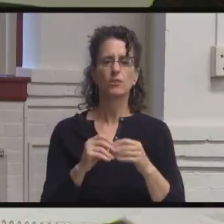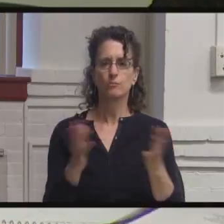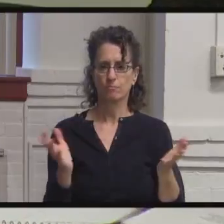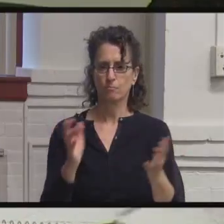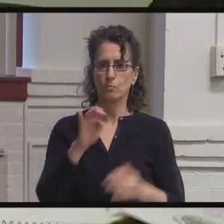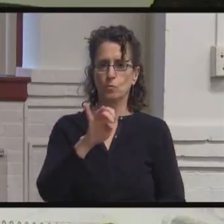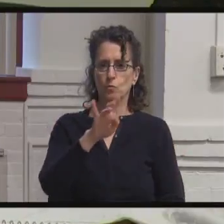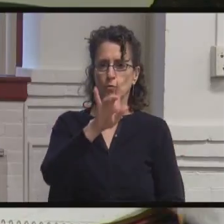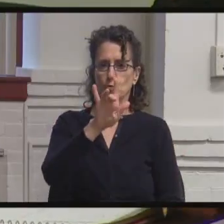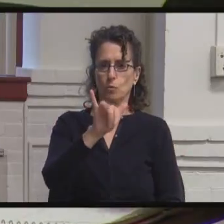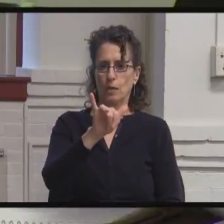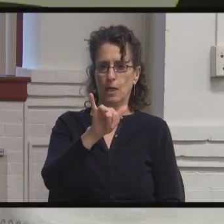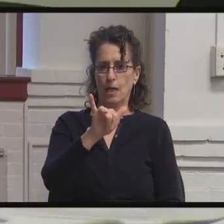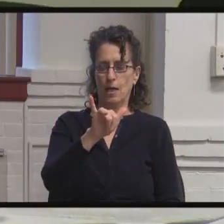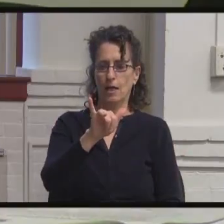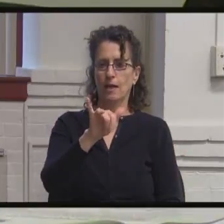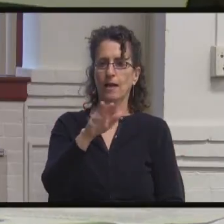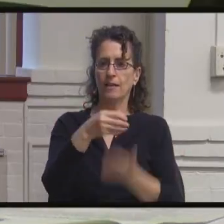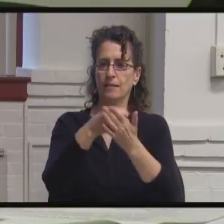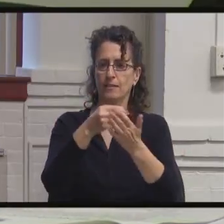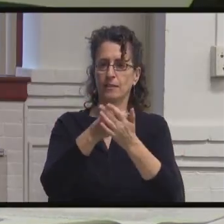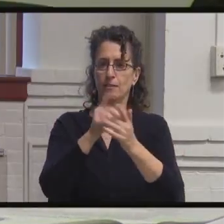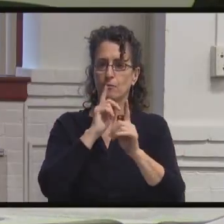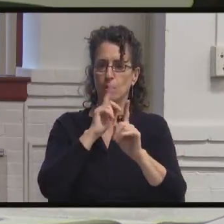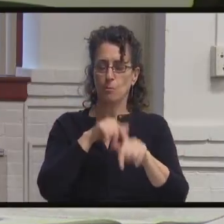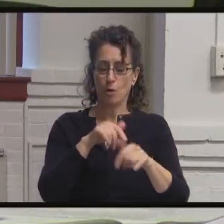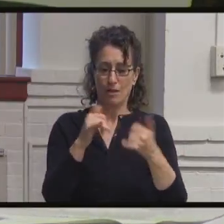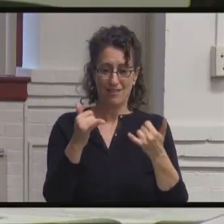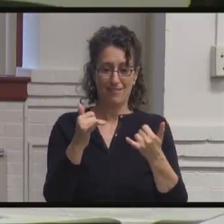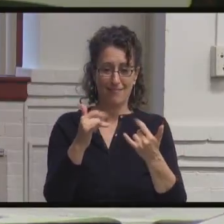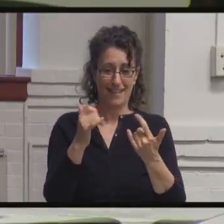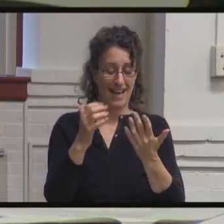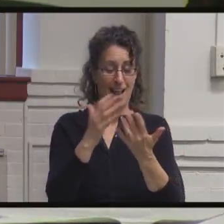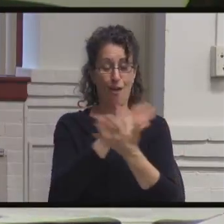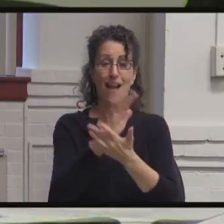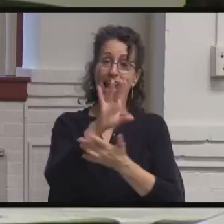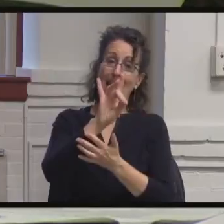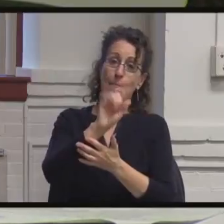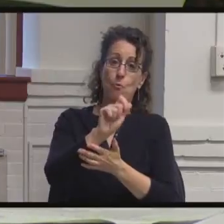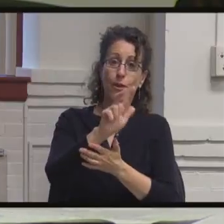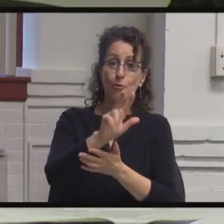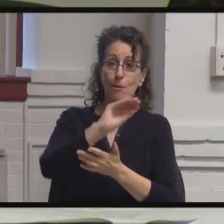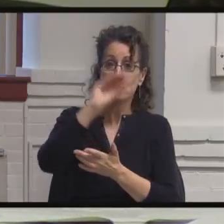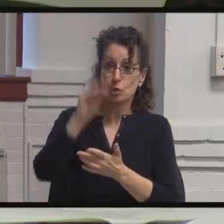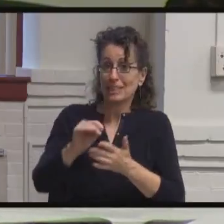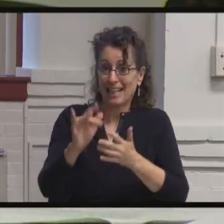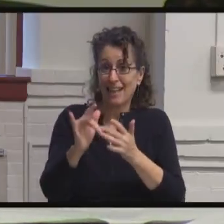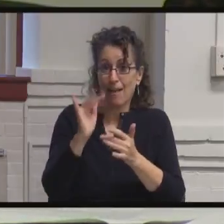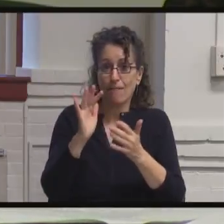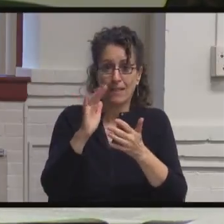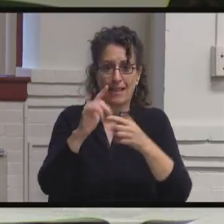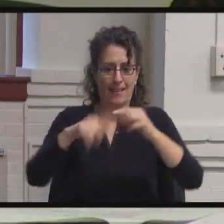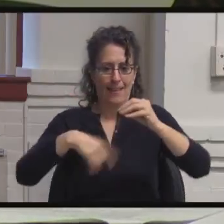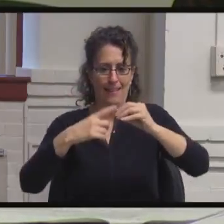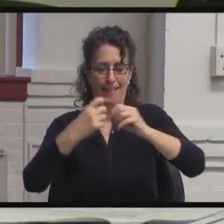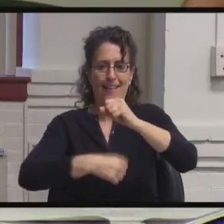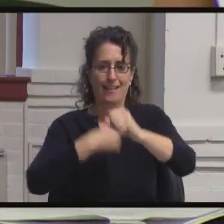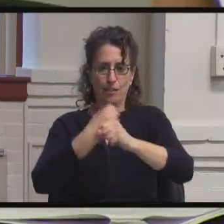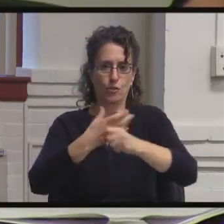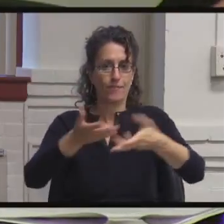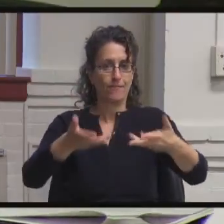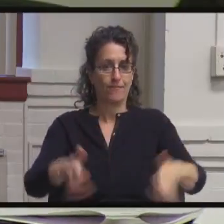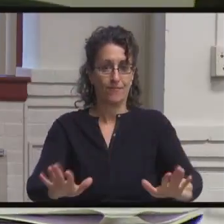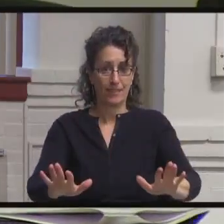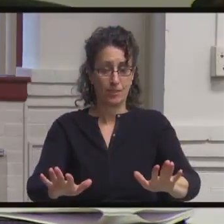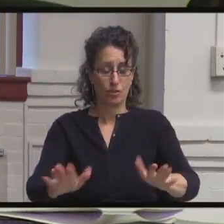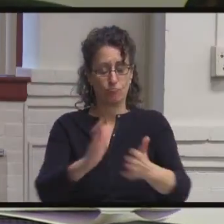report, and for the month of July, we're 8.3% of the way through the year, and after making adjustments for the annual